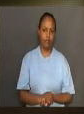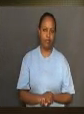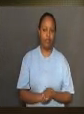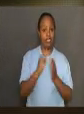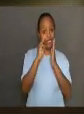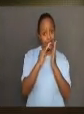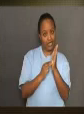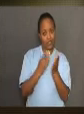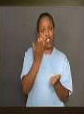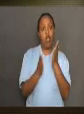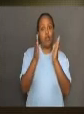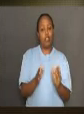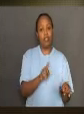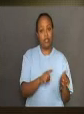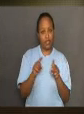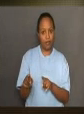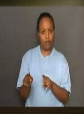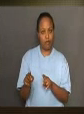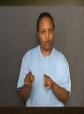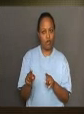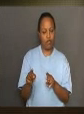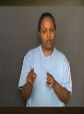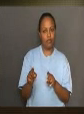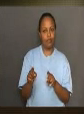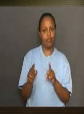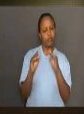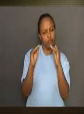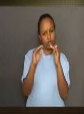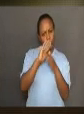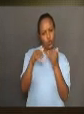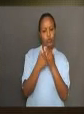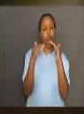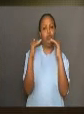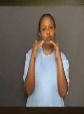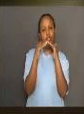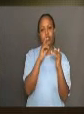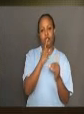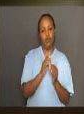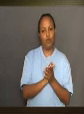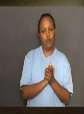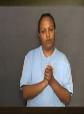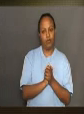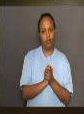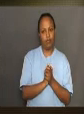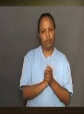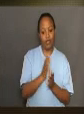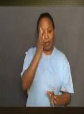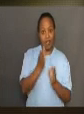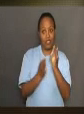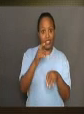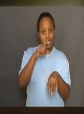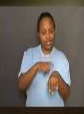Procedural justice deals with fairness and equality in the process of serving